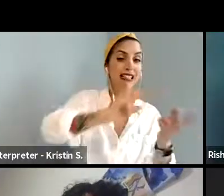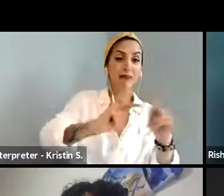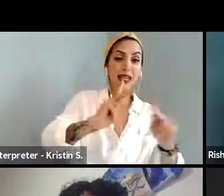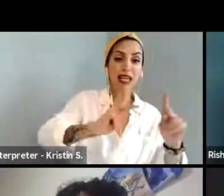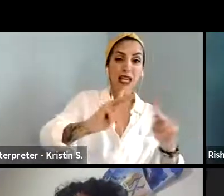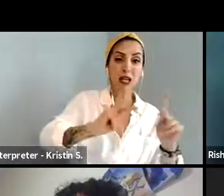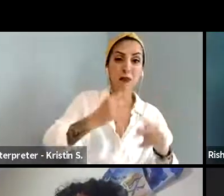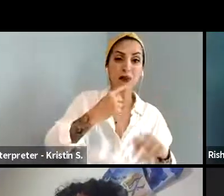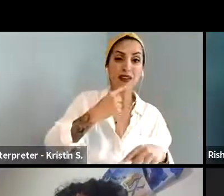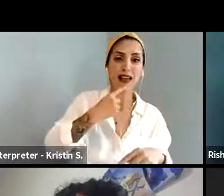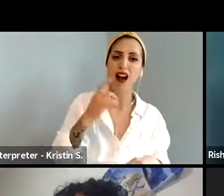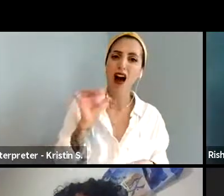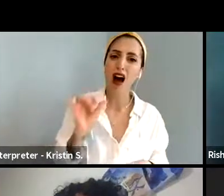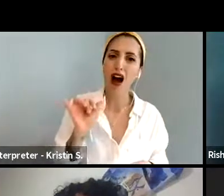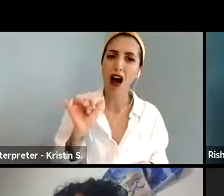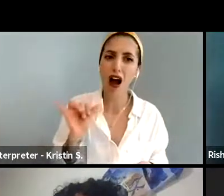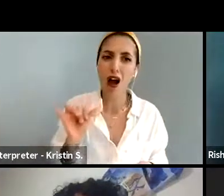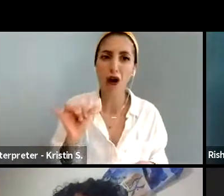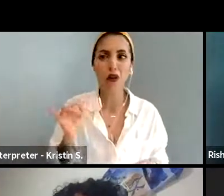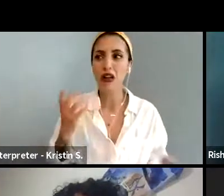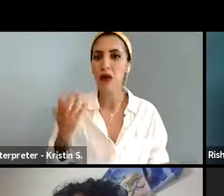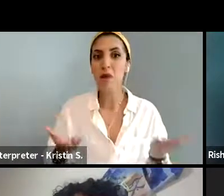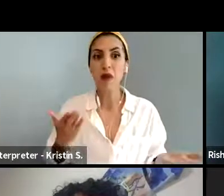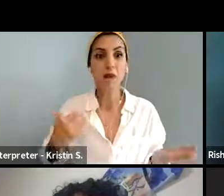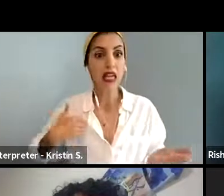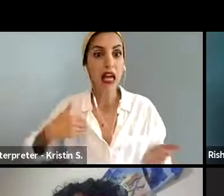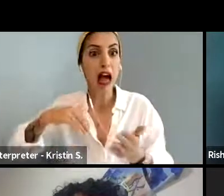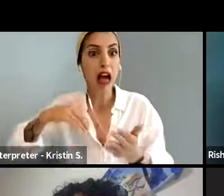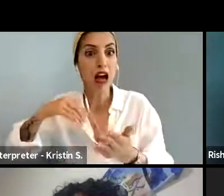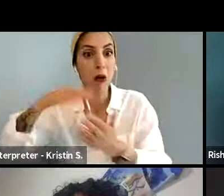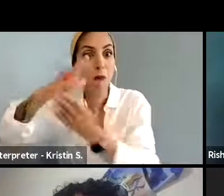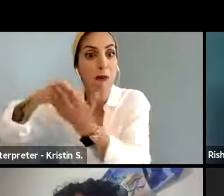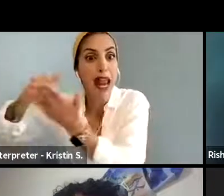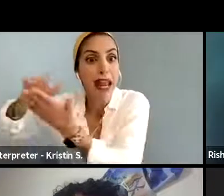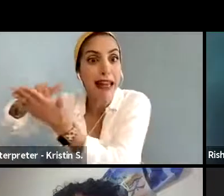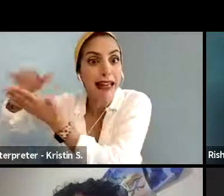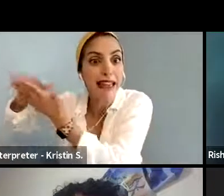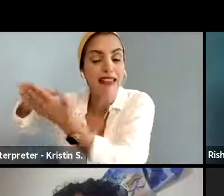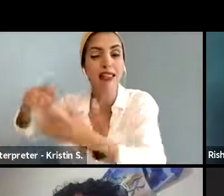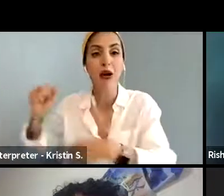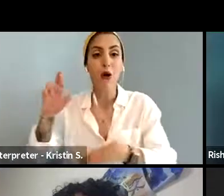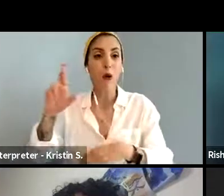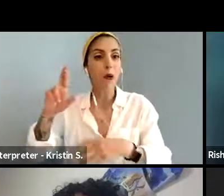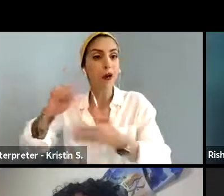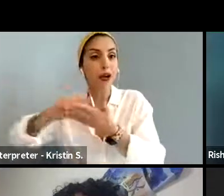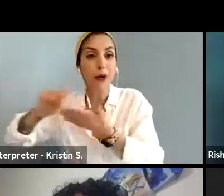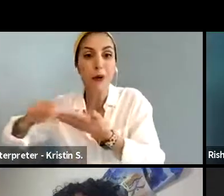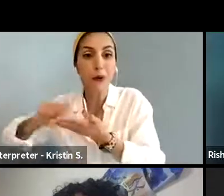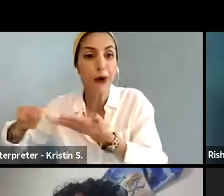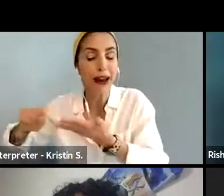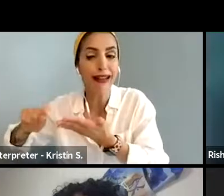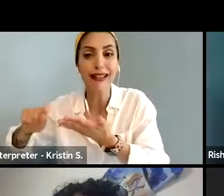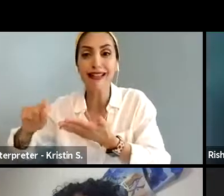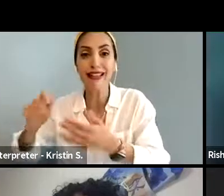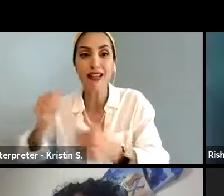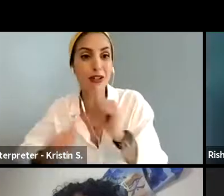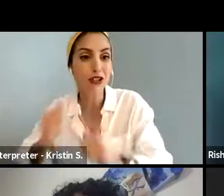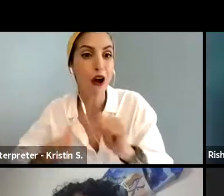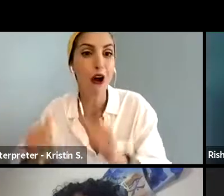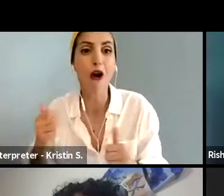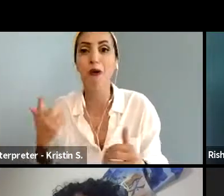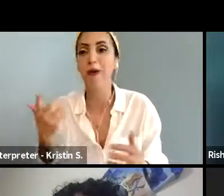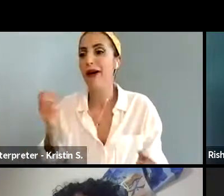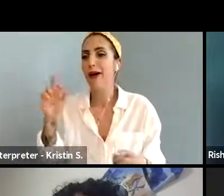God, I can paint something on my wall, or I can write a play, or I can play the